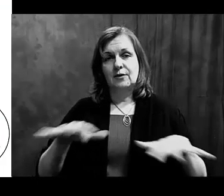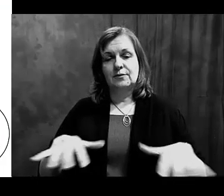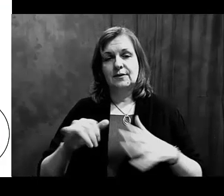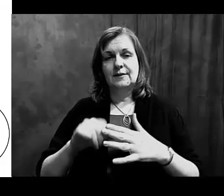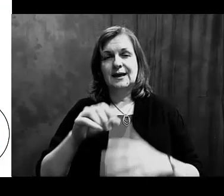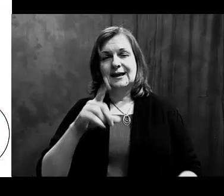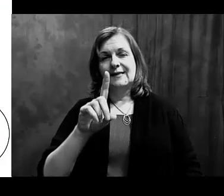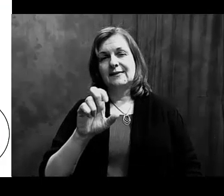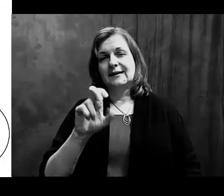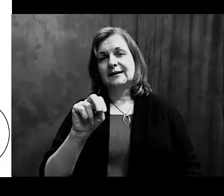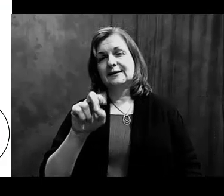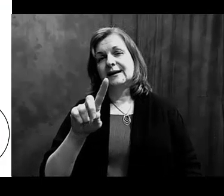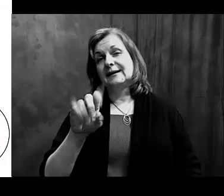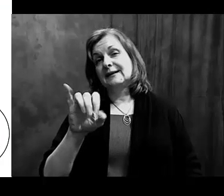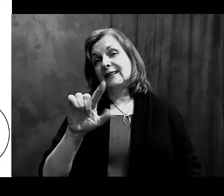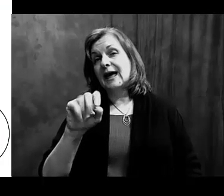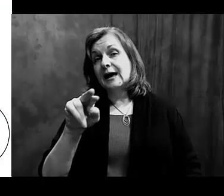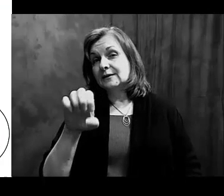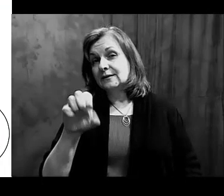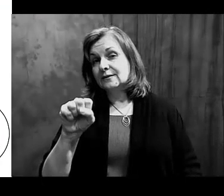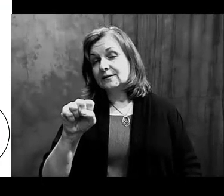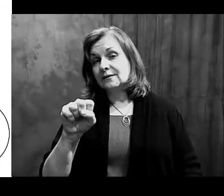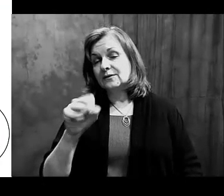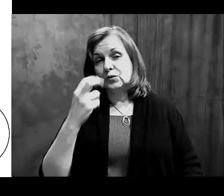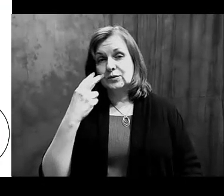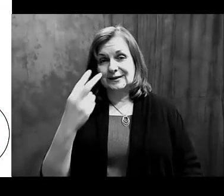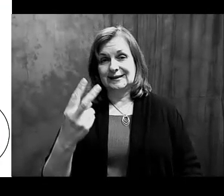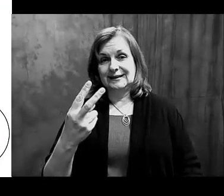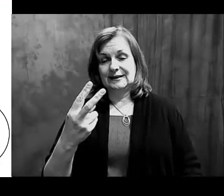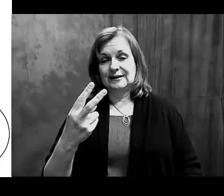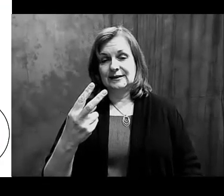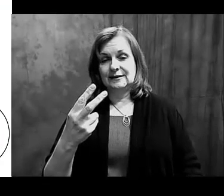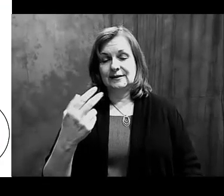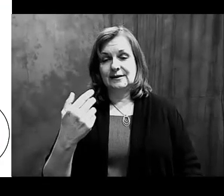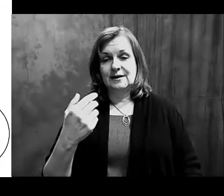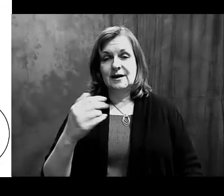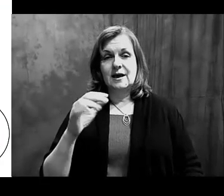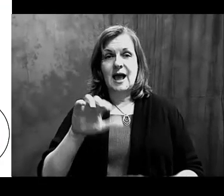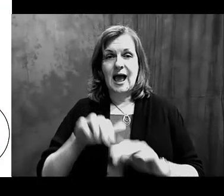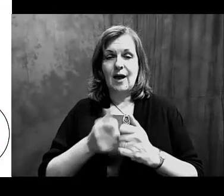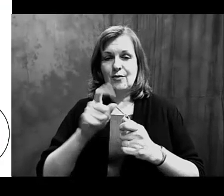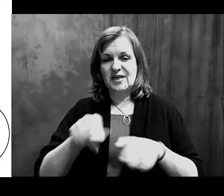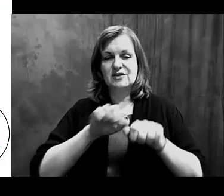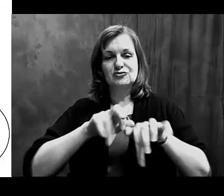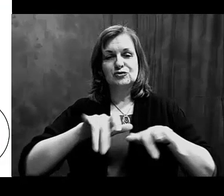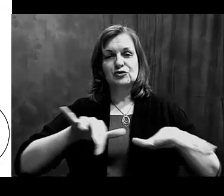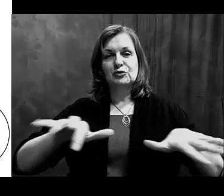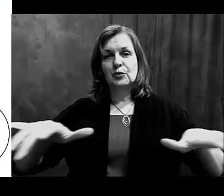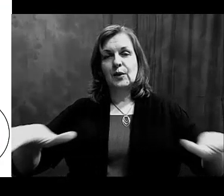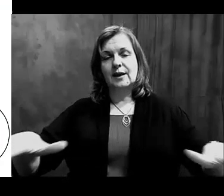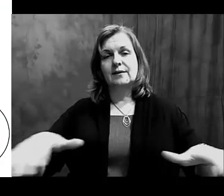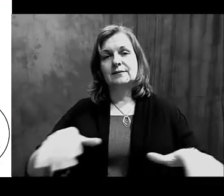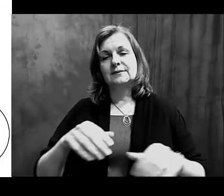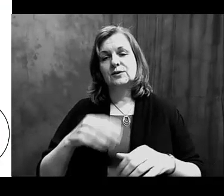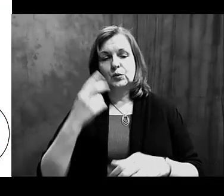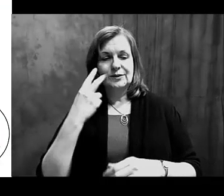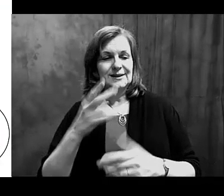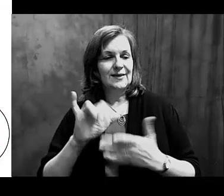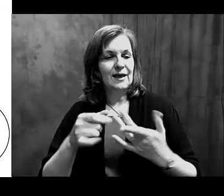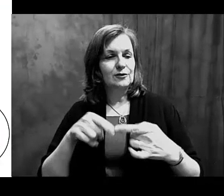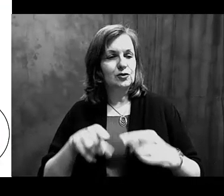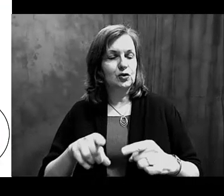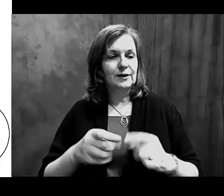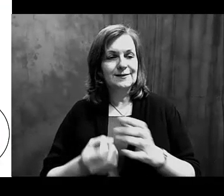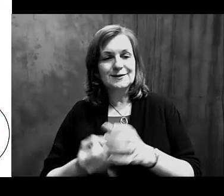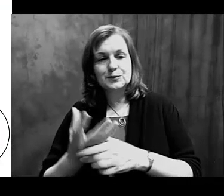patterns. The dandelions coming out this spring, we certainly look at their distribution throughout